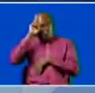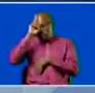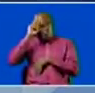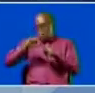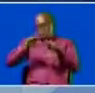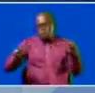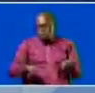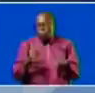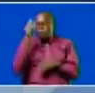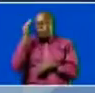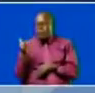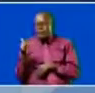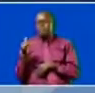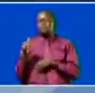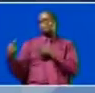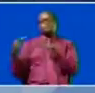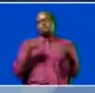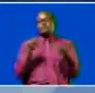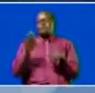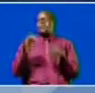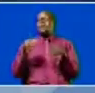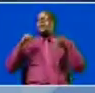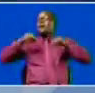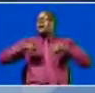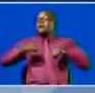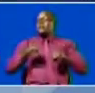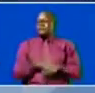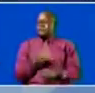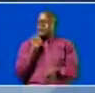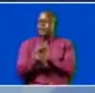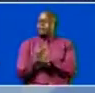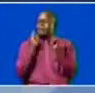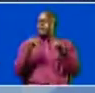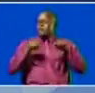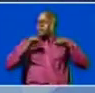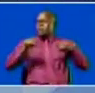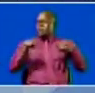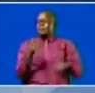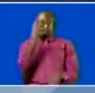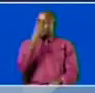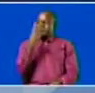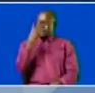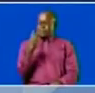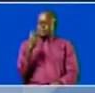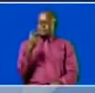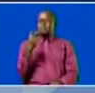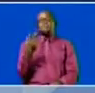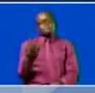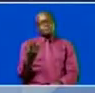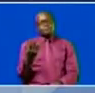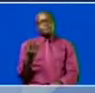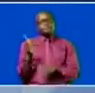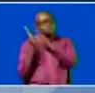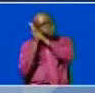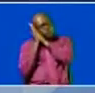continues hearing arguments for their release on bail. The 11 are the latest high-profile suspects to spend multiple nights